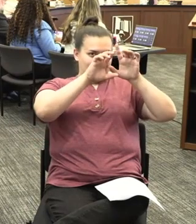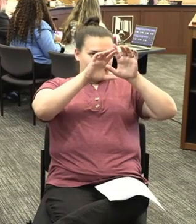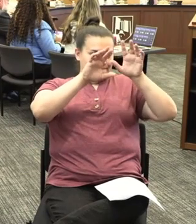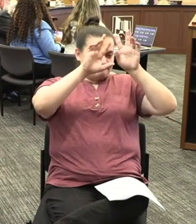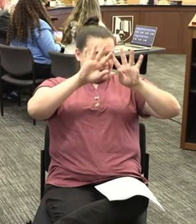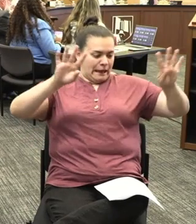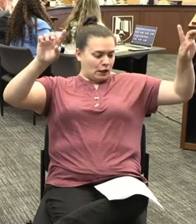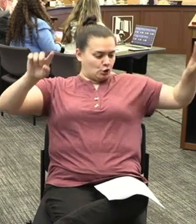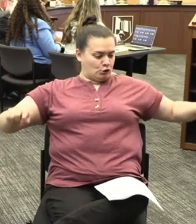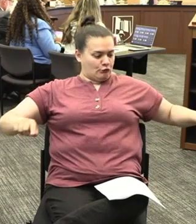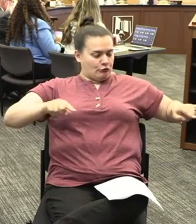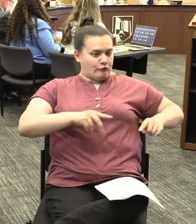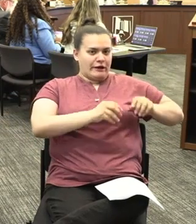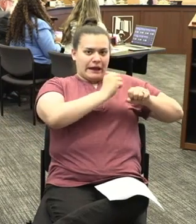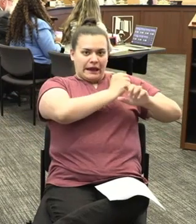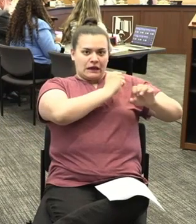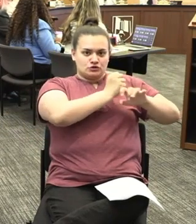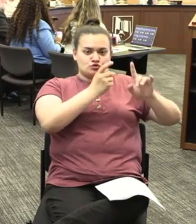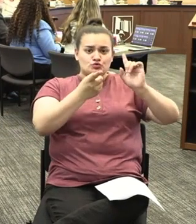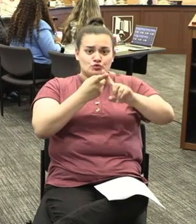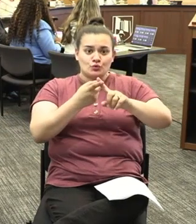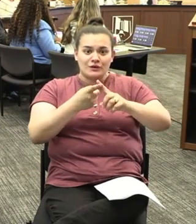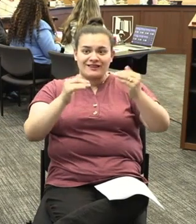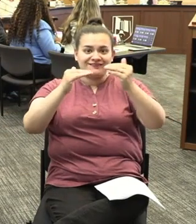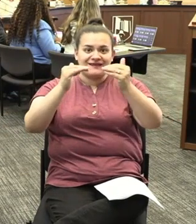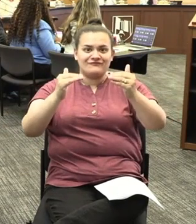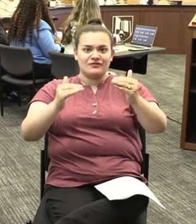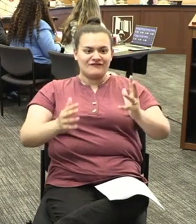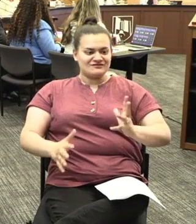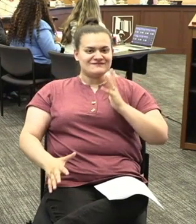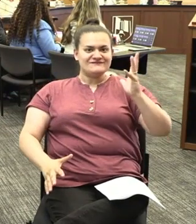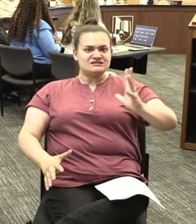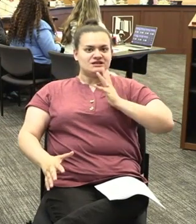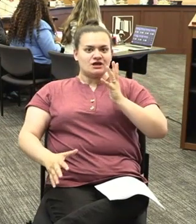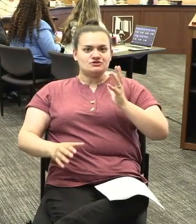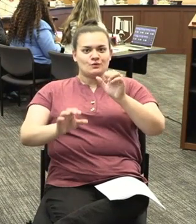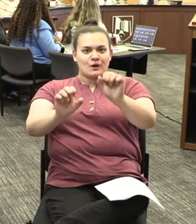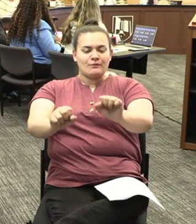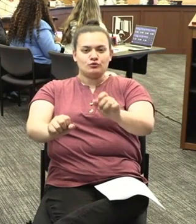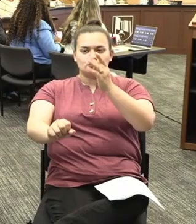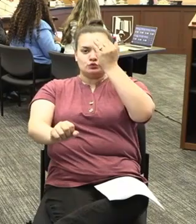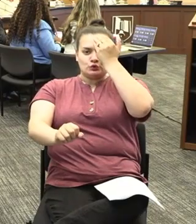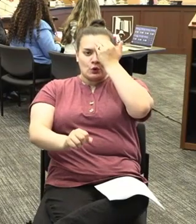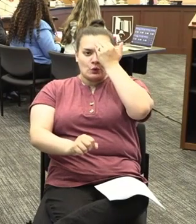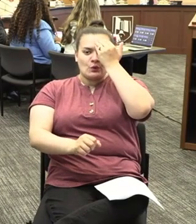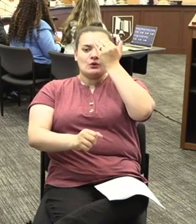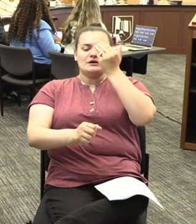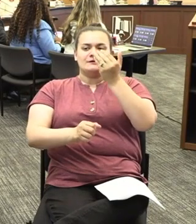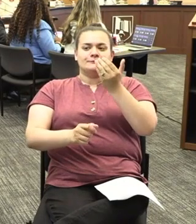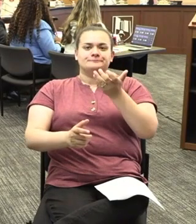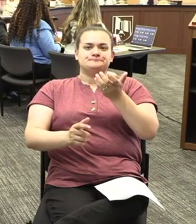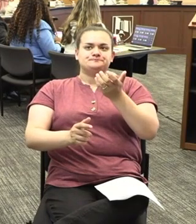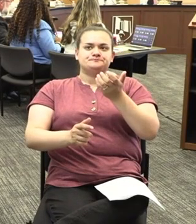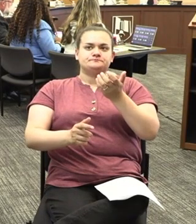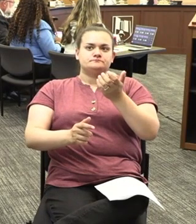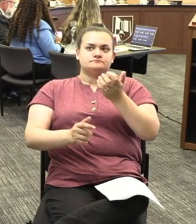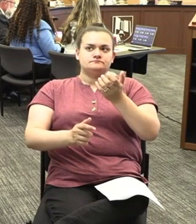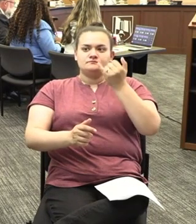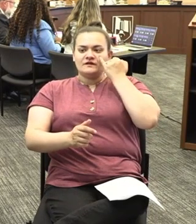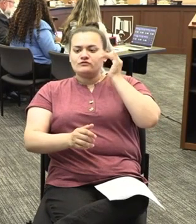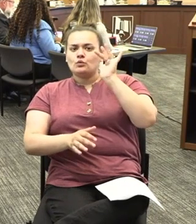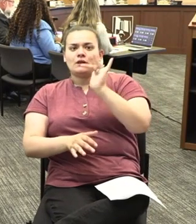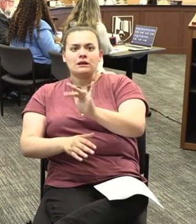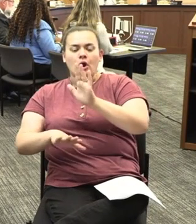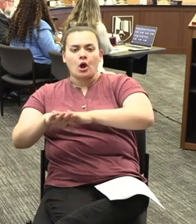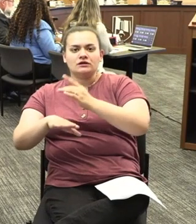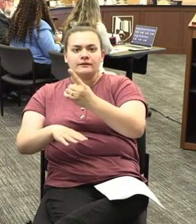Robin Ballard, to a level of sophistication where we're able to know, if you click on